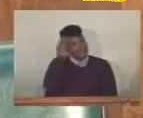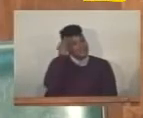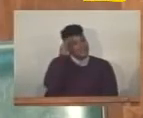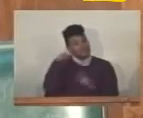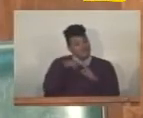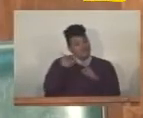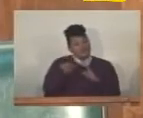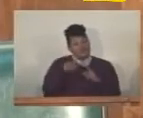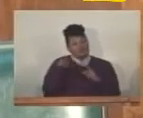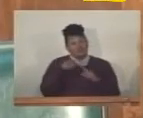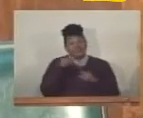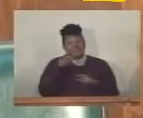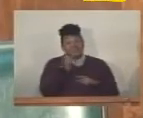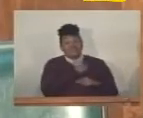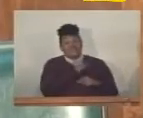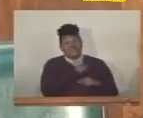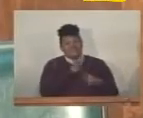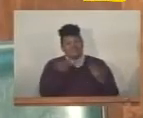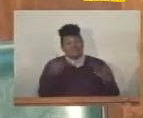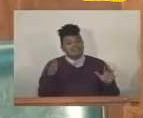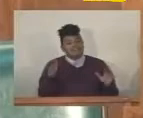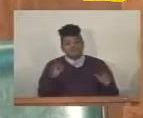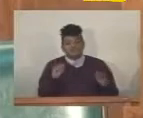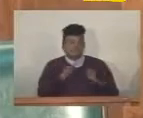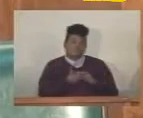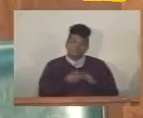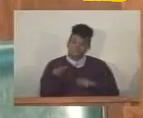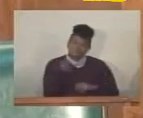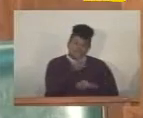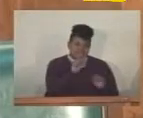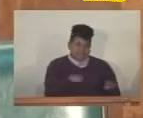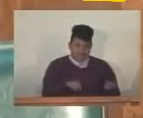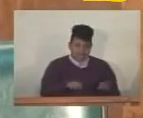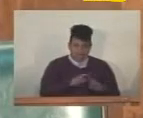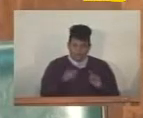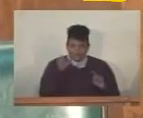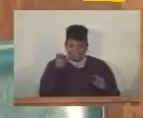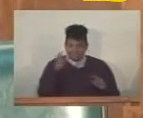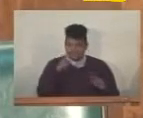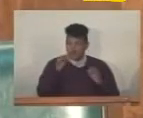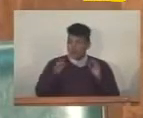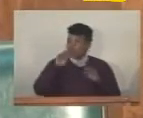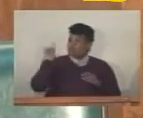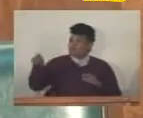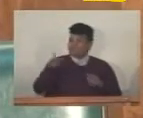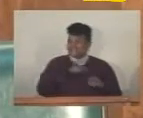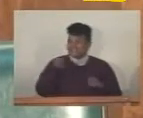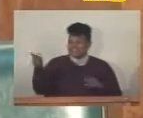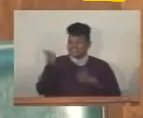that little issue to be dealt with, that it is on a guilty plea.